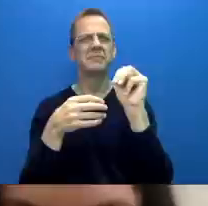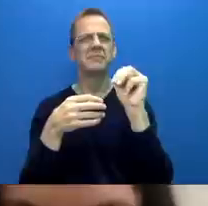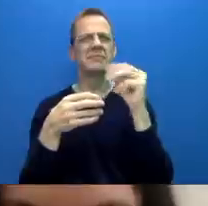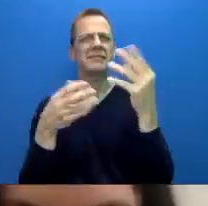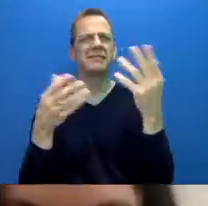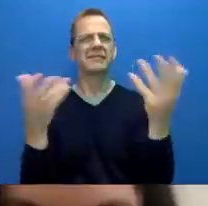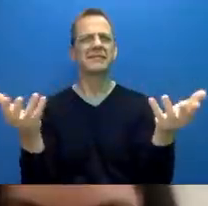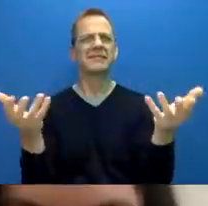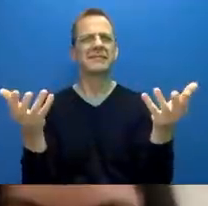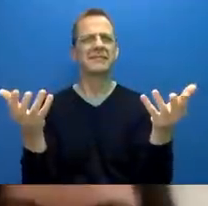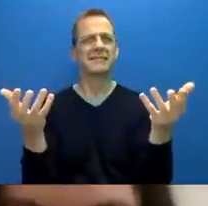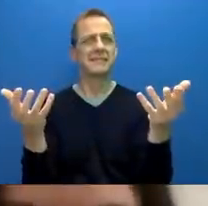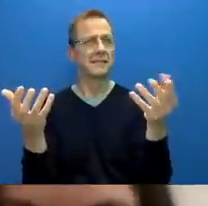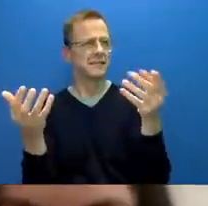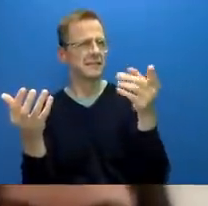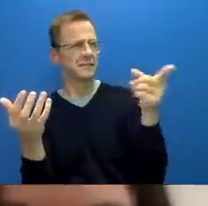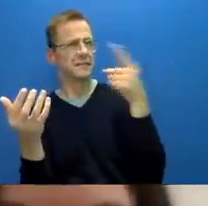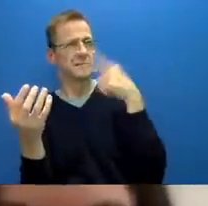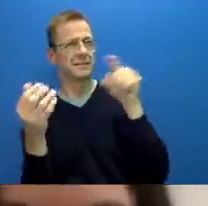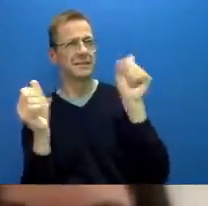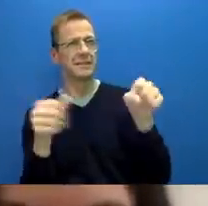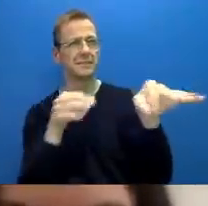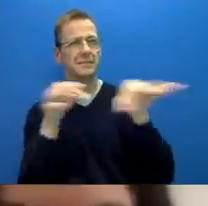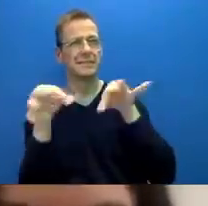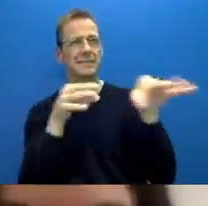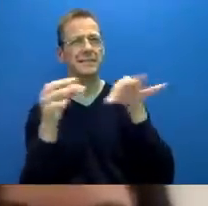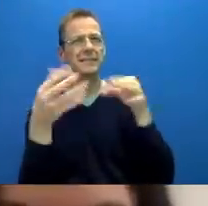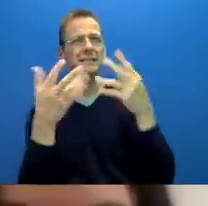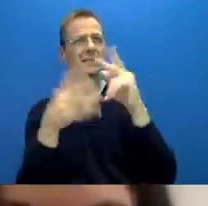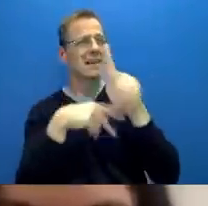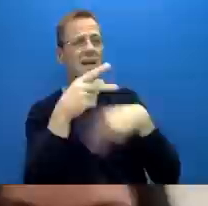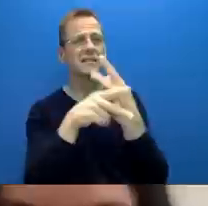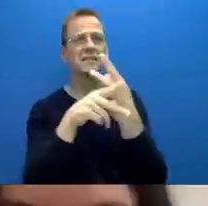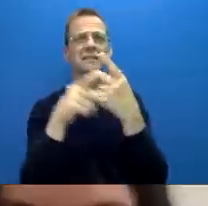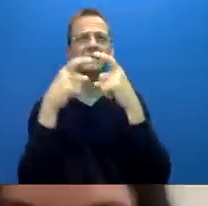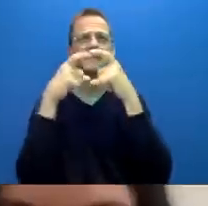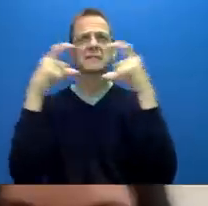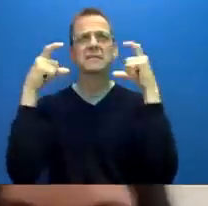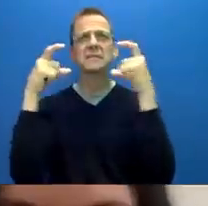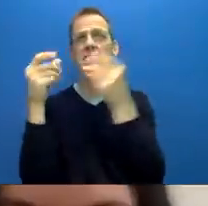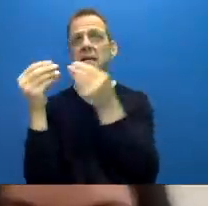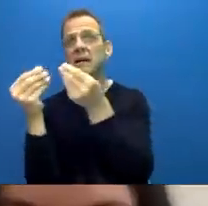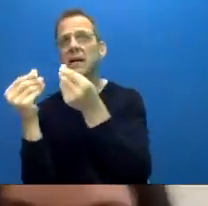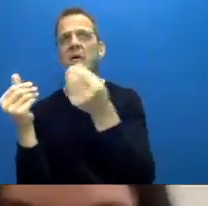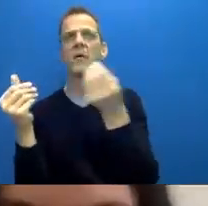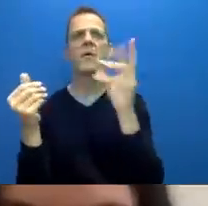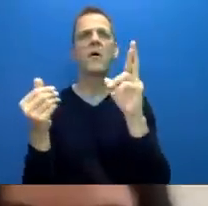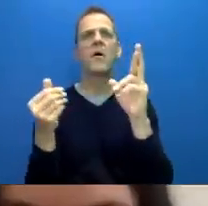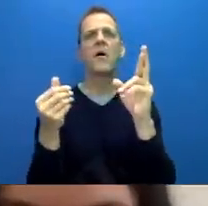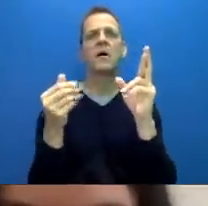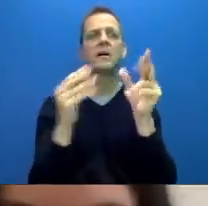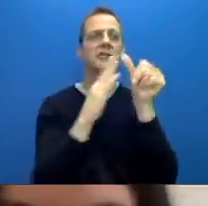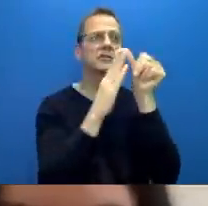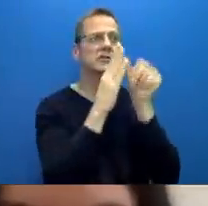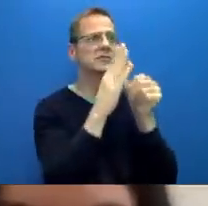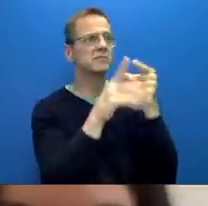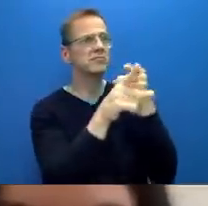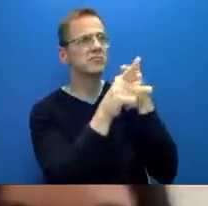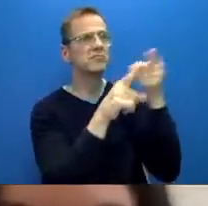as different types of masking, whether or not they be cloth, whether or not they be smaller fit surgical, or whether or not they